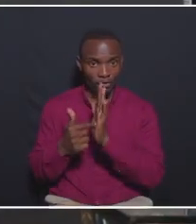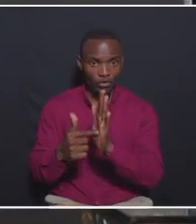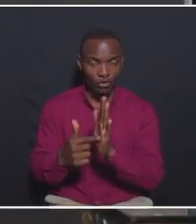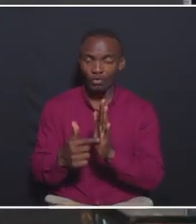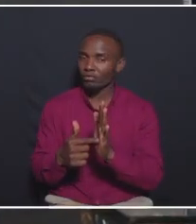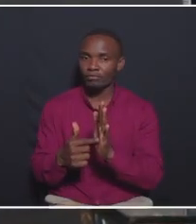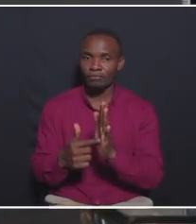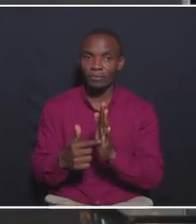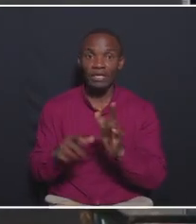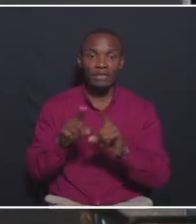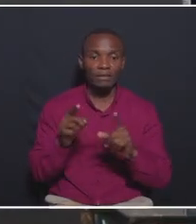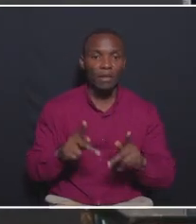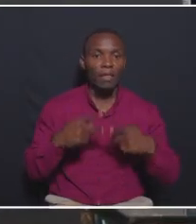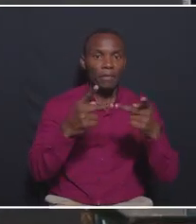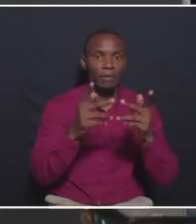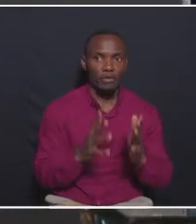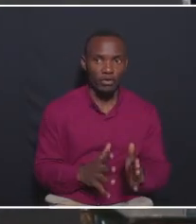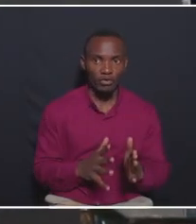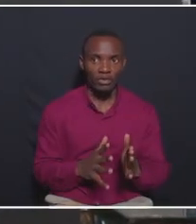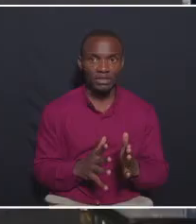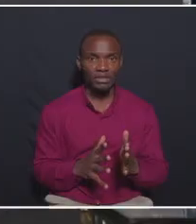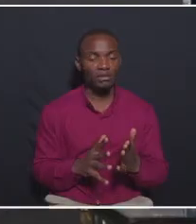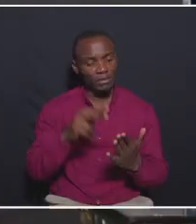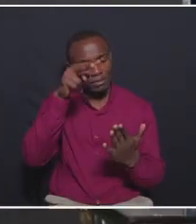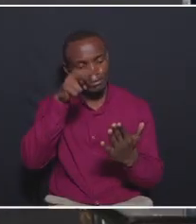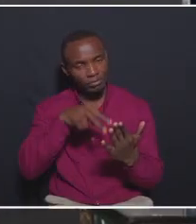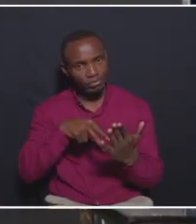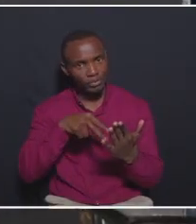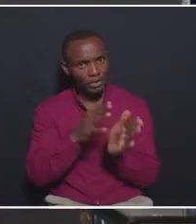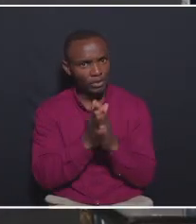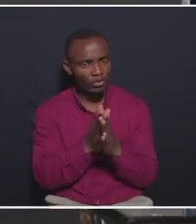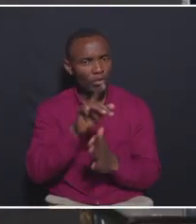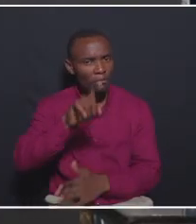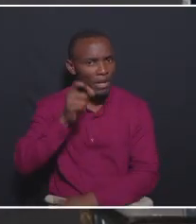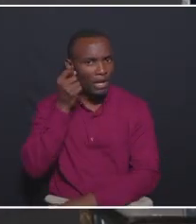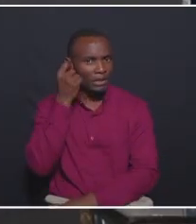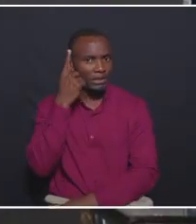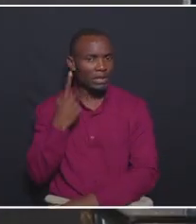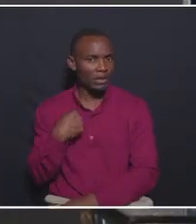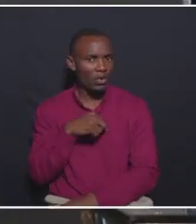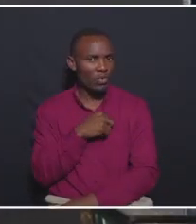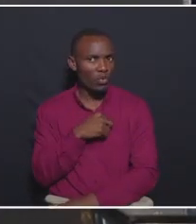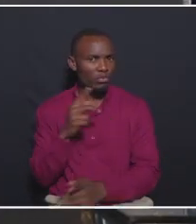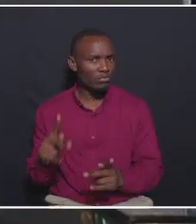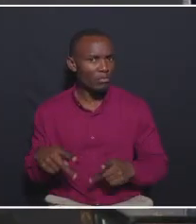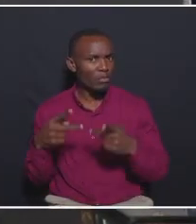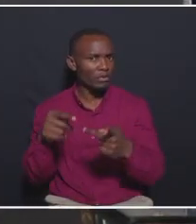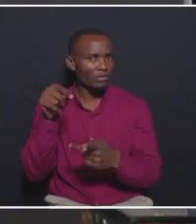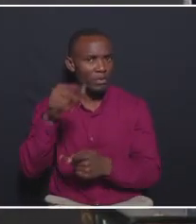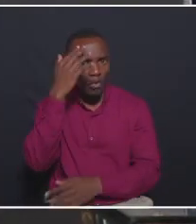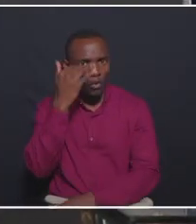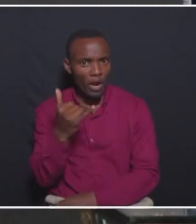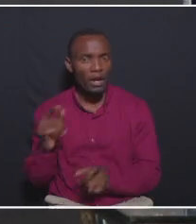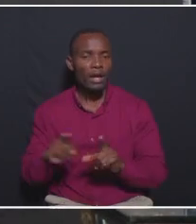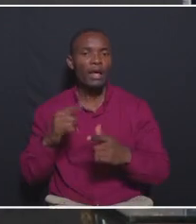that even the producers to read the script has to understand, why are we producing this score? And then he has to produce,